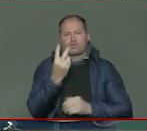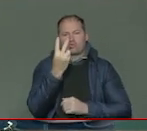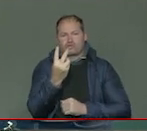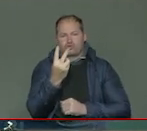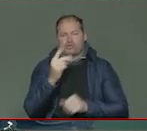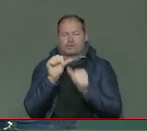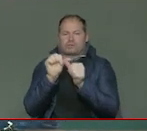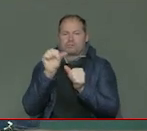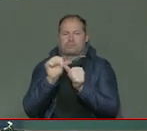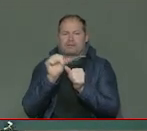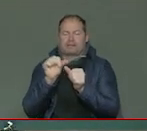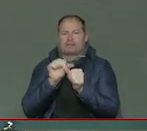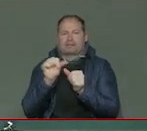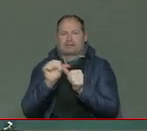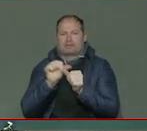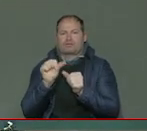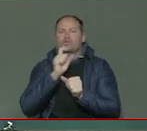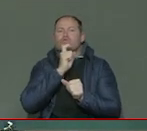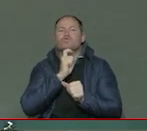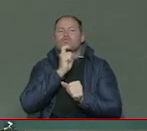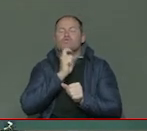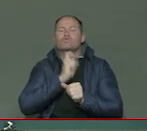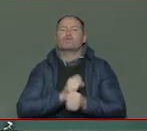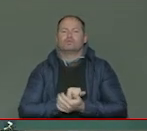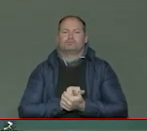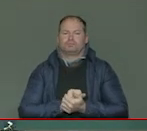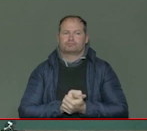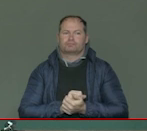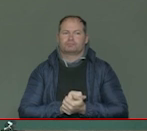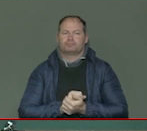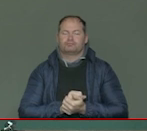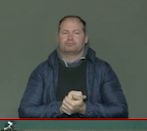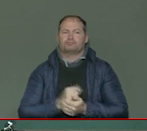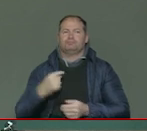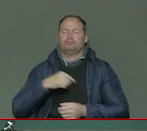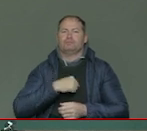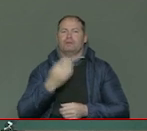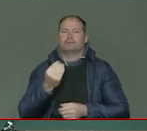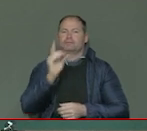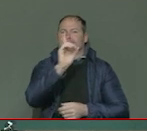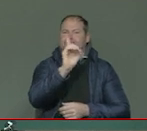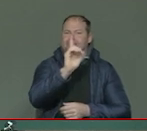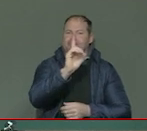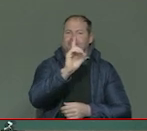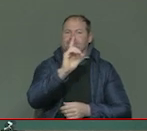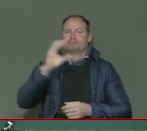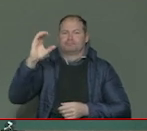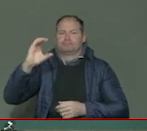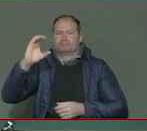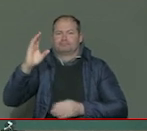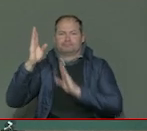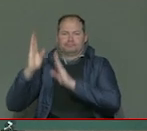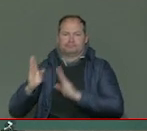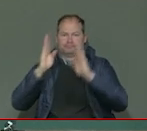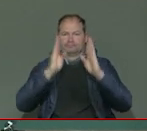two-column method. So in other words, we will have our debit column and our credit column in